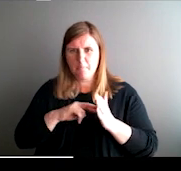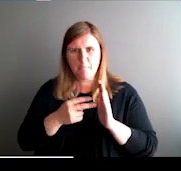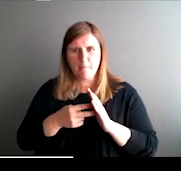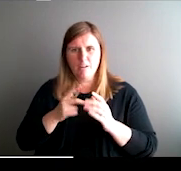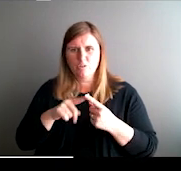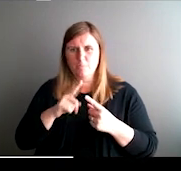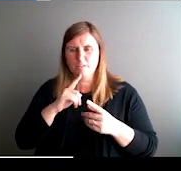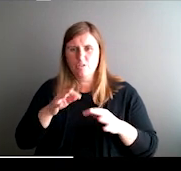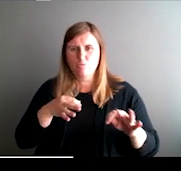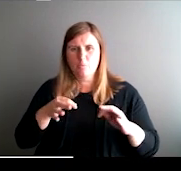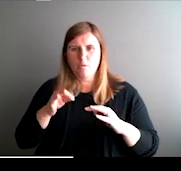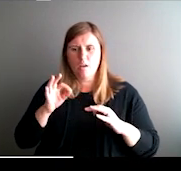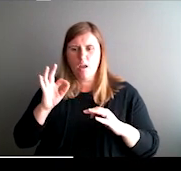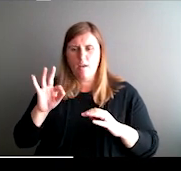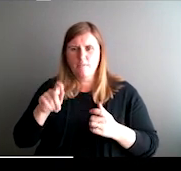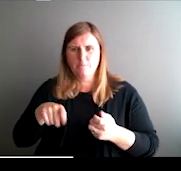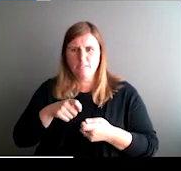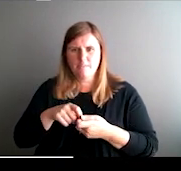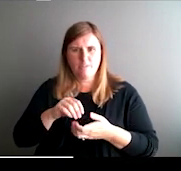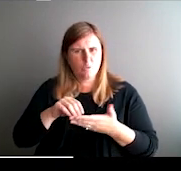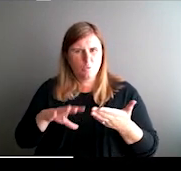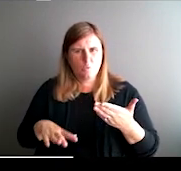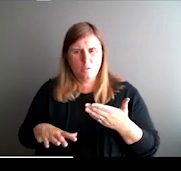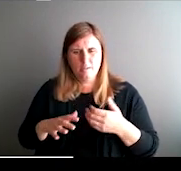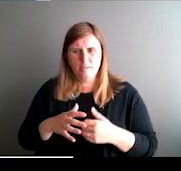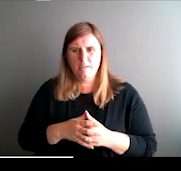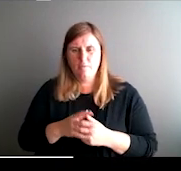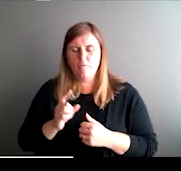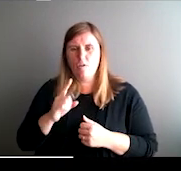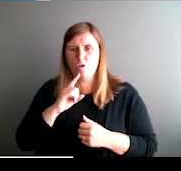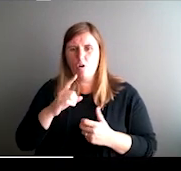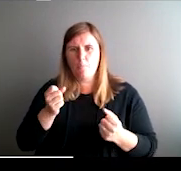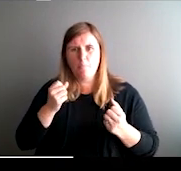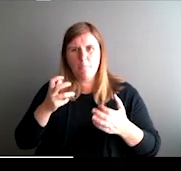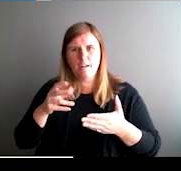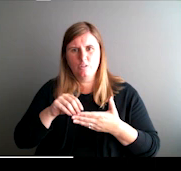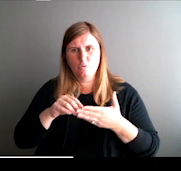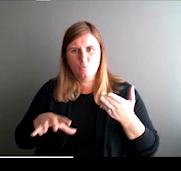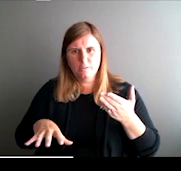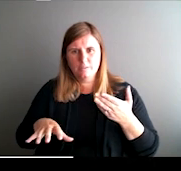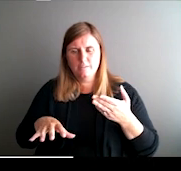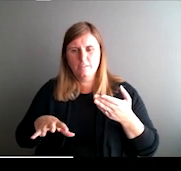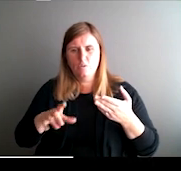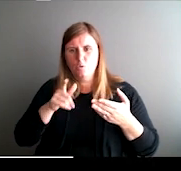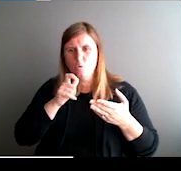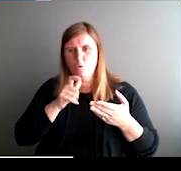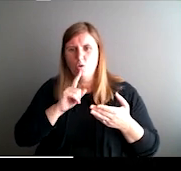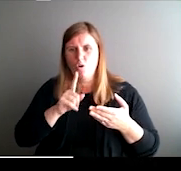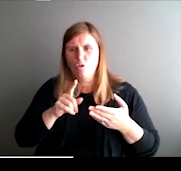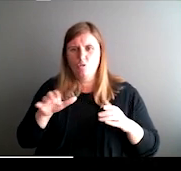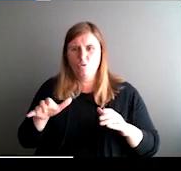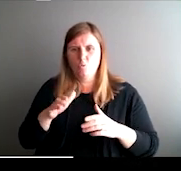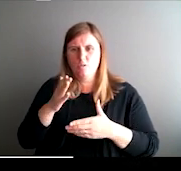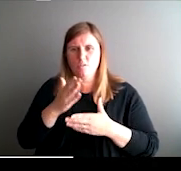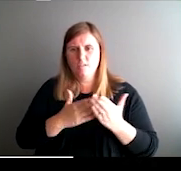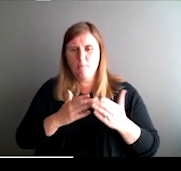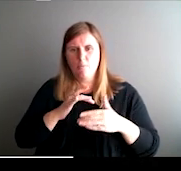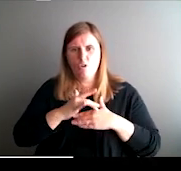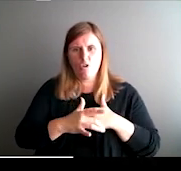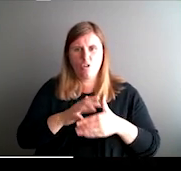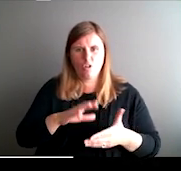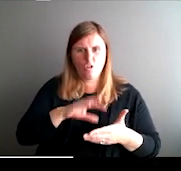be descriptive of a particular student. There are many students who are doing some early